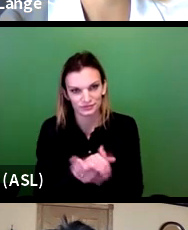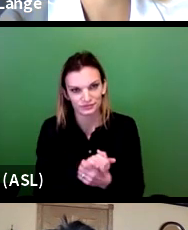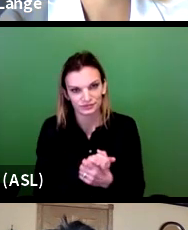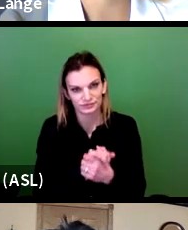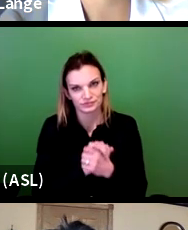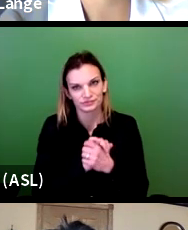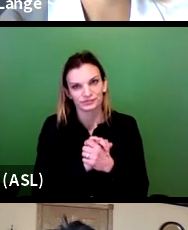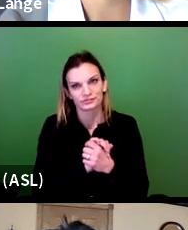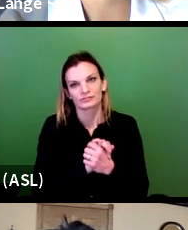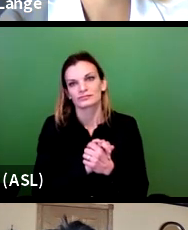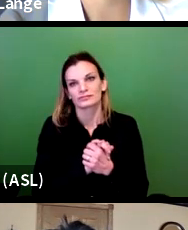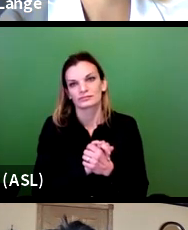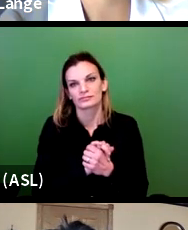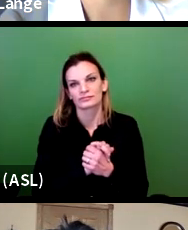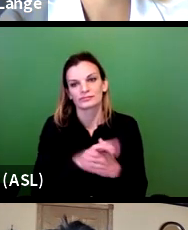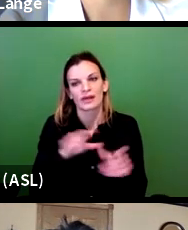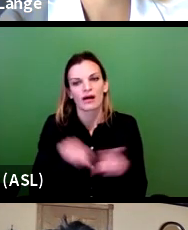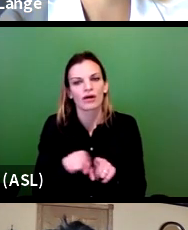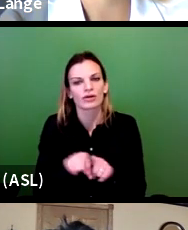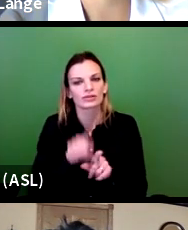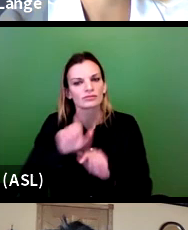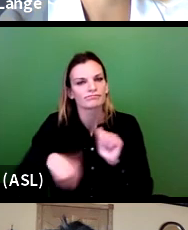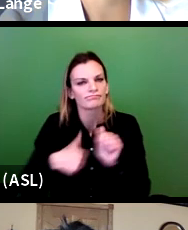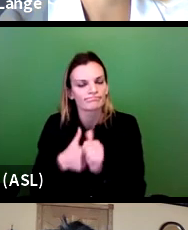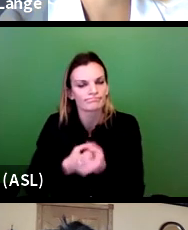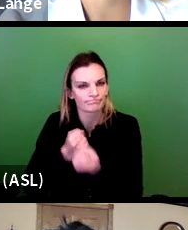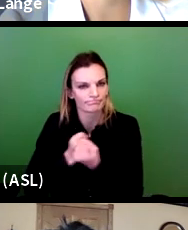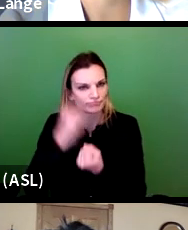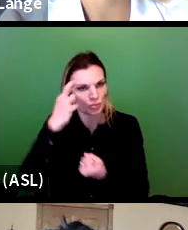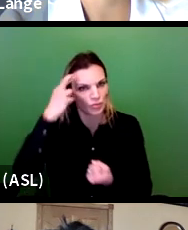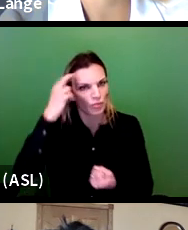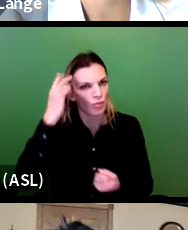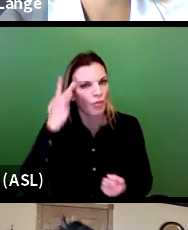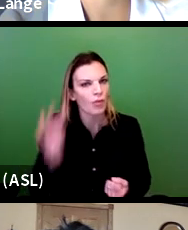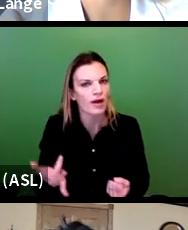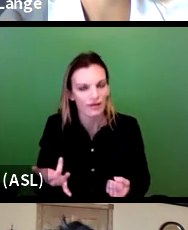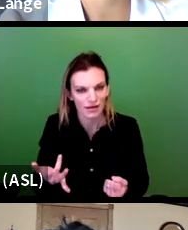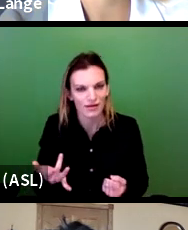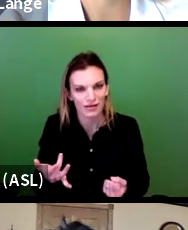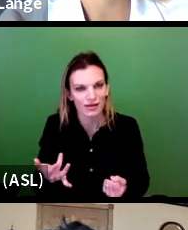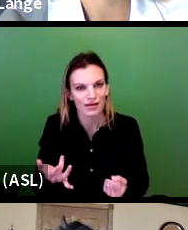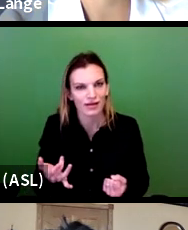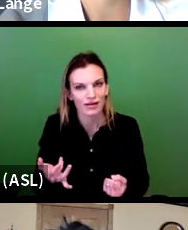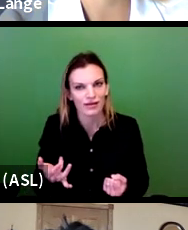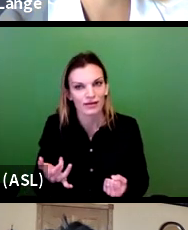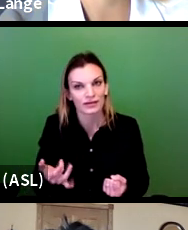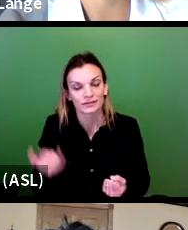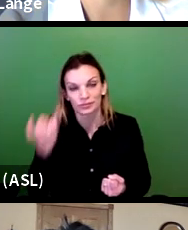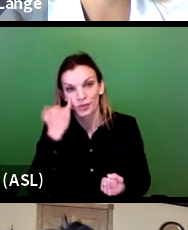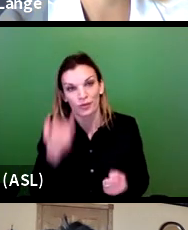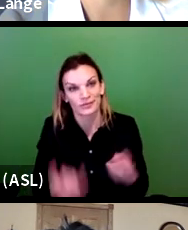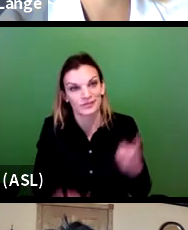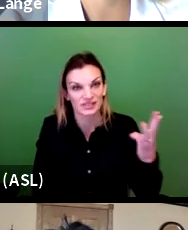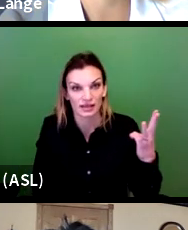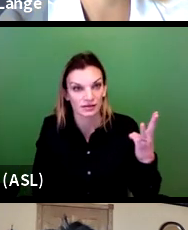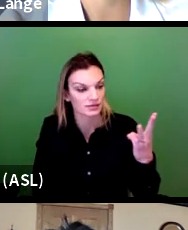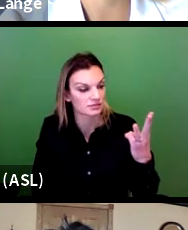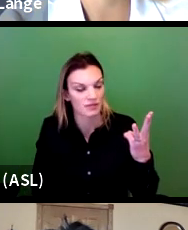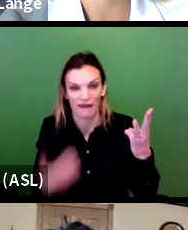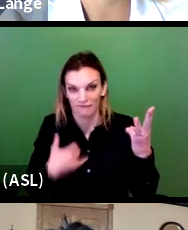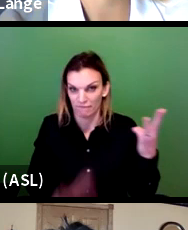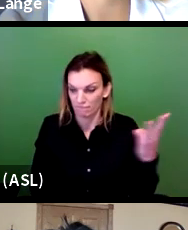and to justify their recommendation as well. Yeah. Because of those 6, 2 of them may not meet the